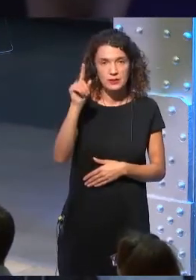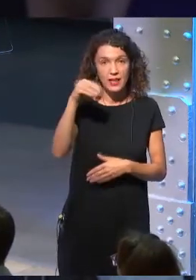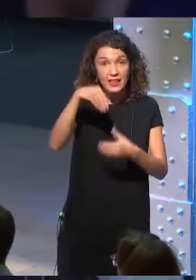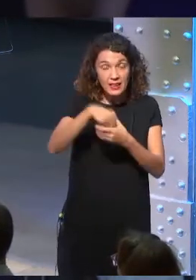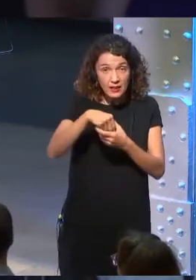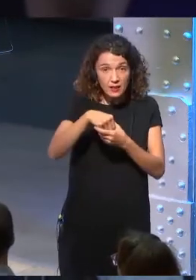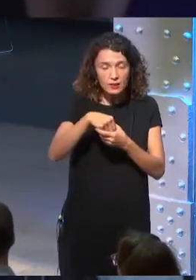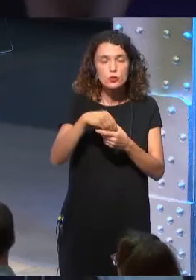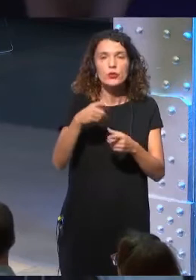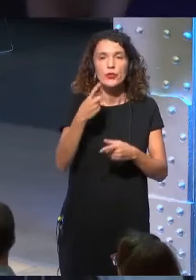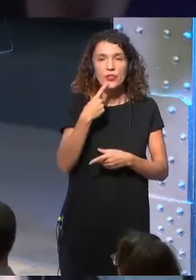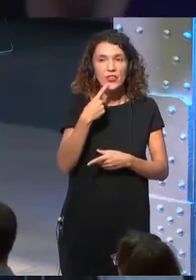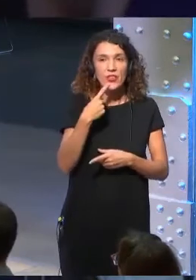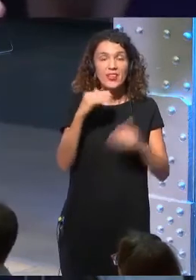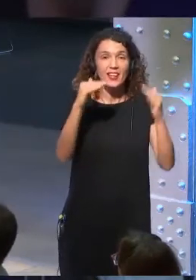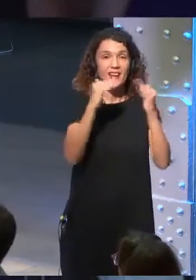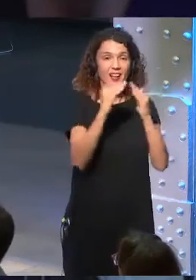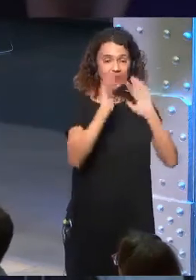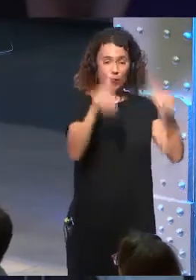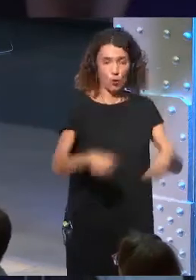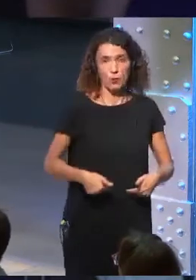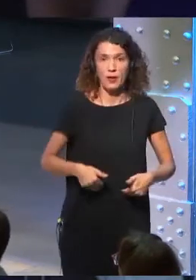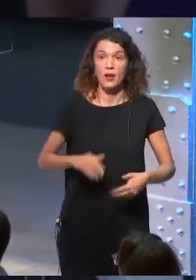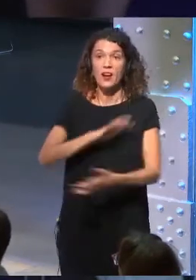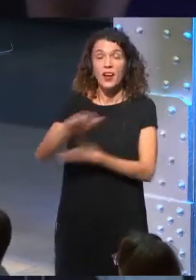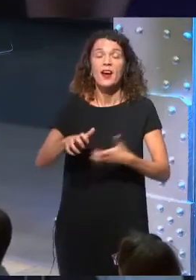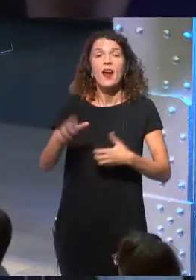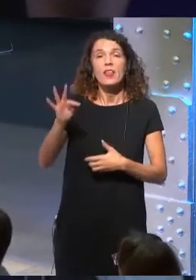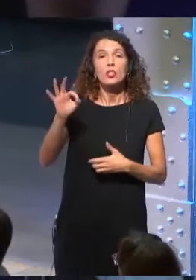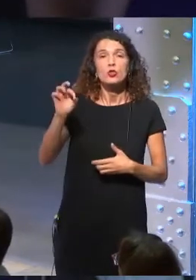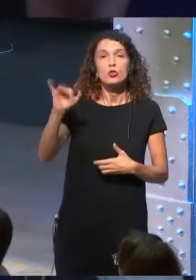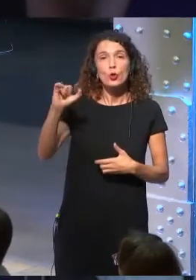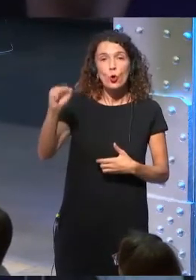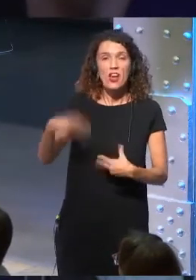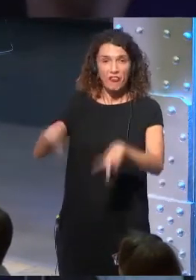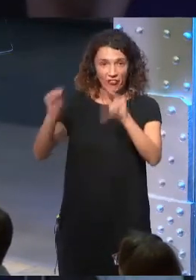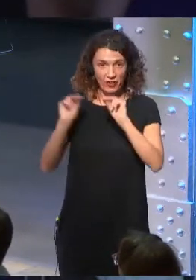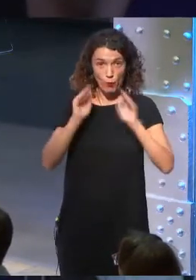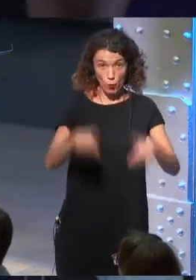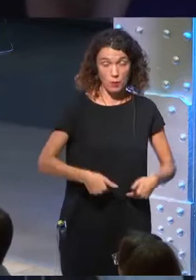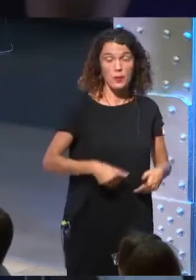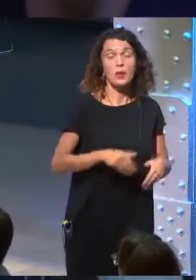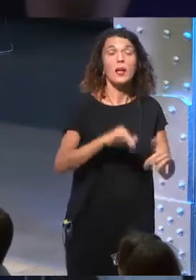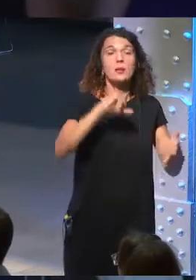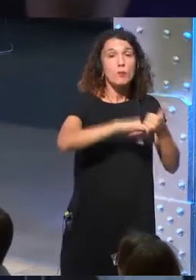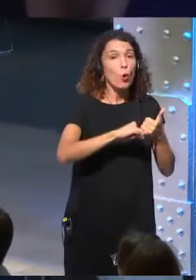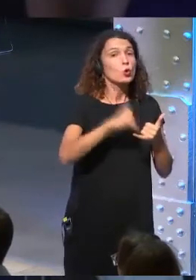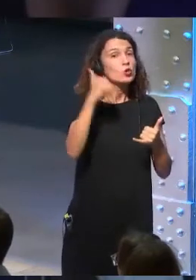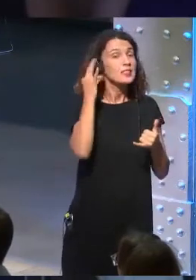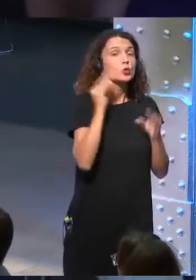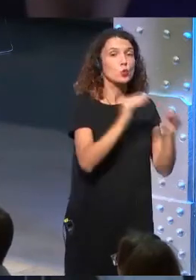after the Trojan War, while for decades his wife Penelope loyally waited for